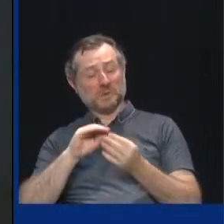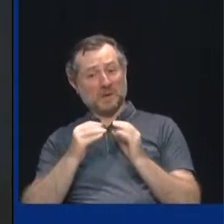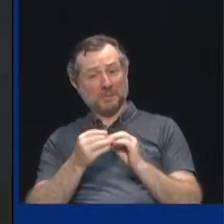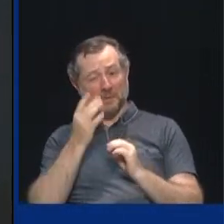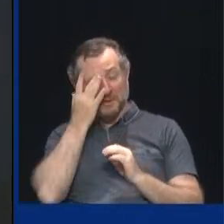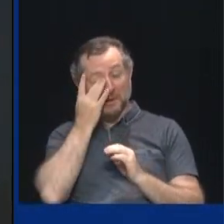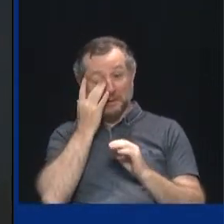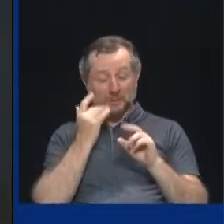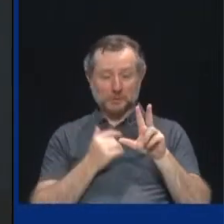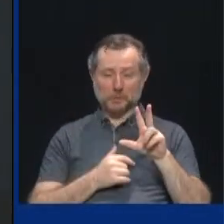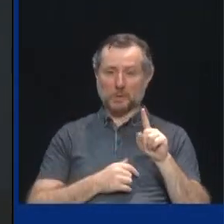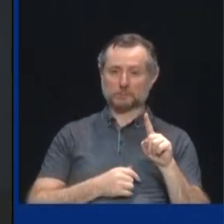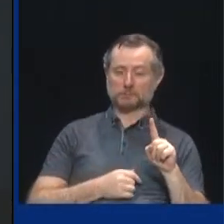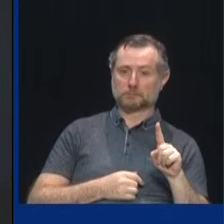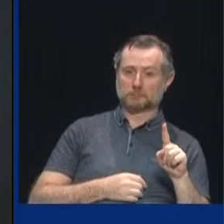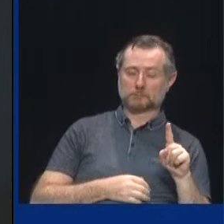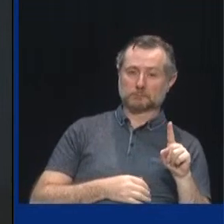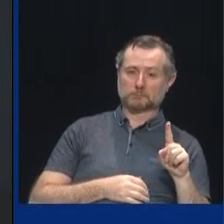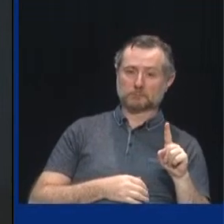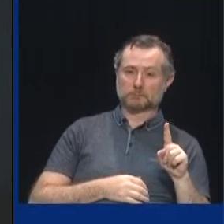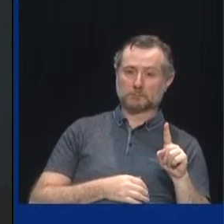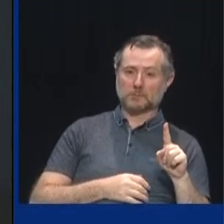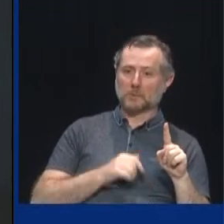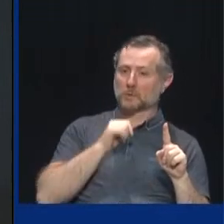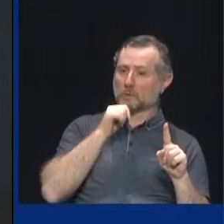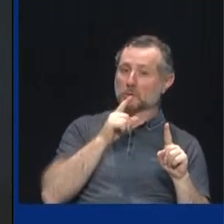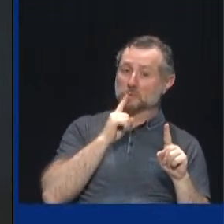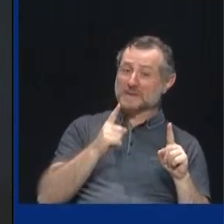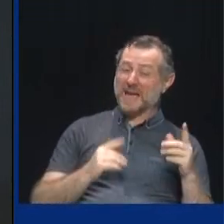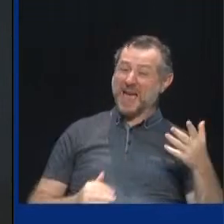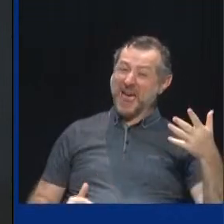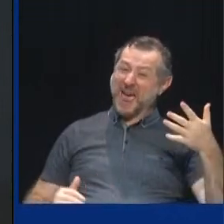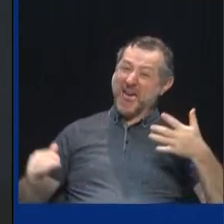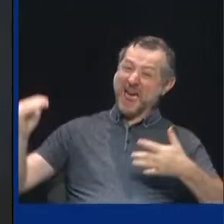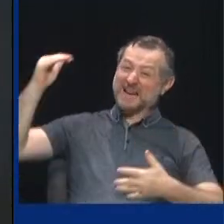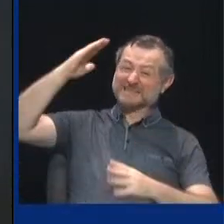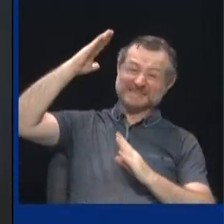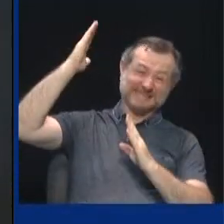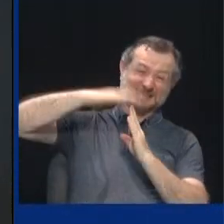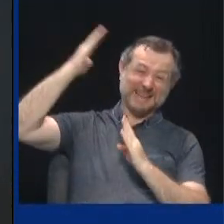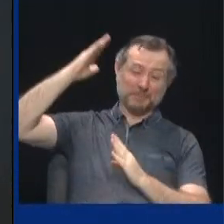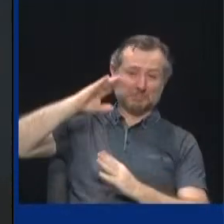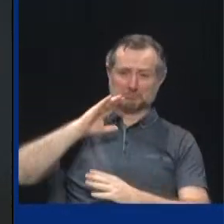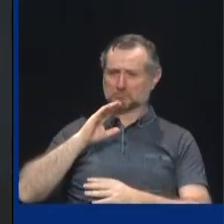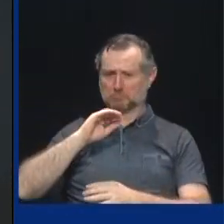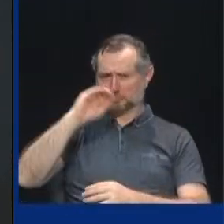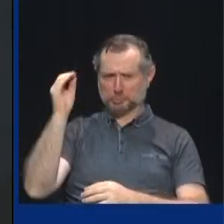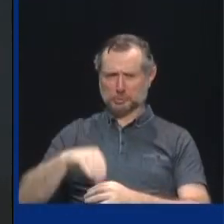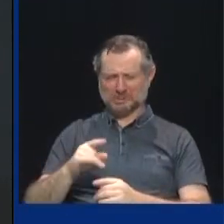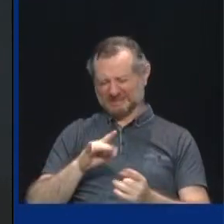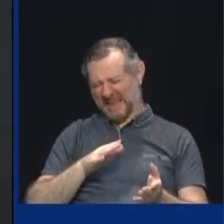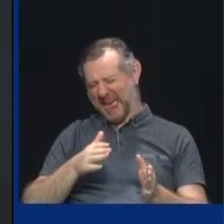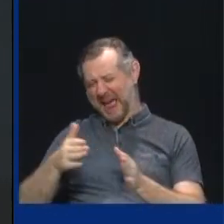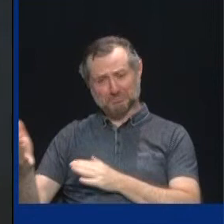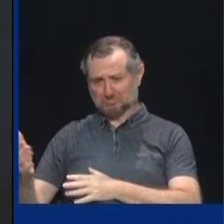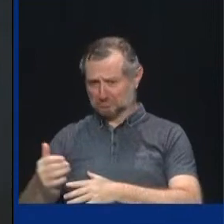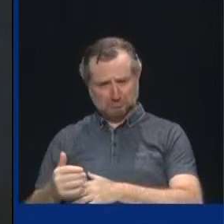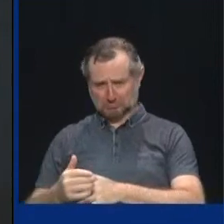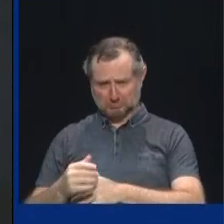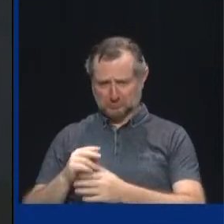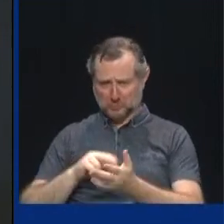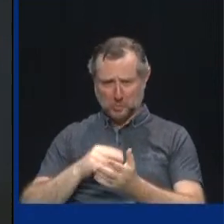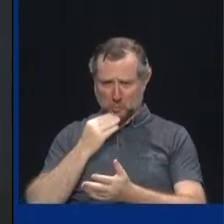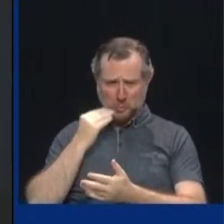country. We're not even near the top in terms of percentage of deaths in nursing